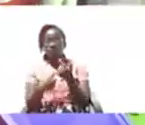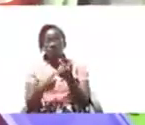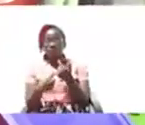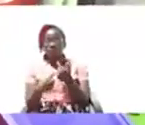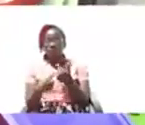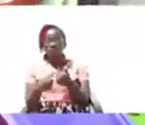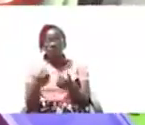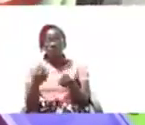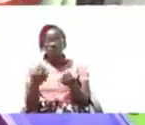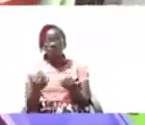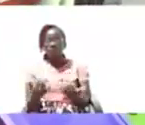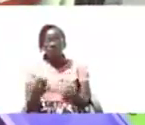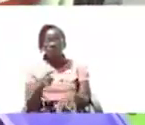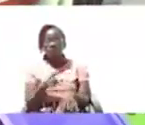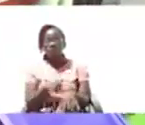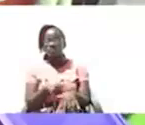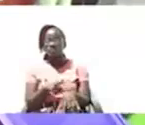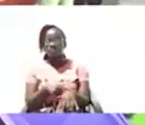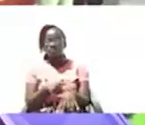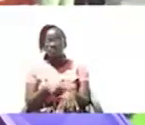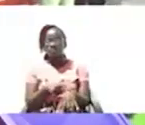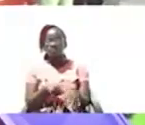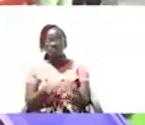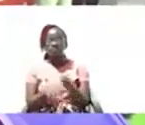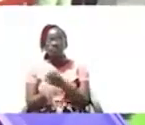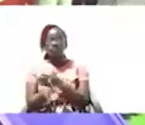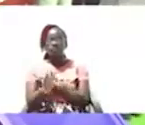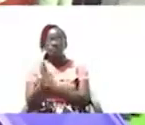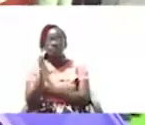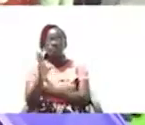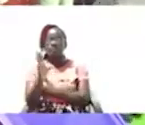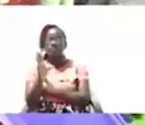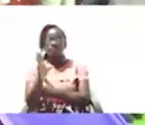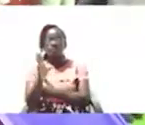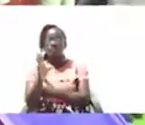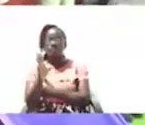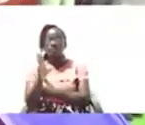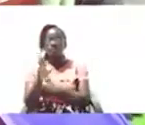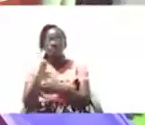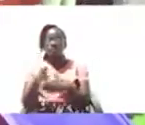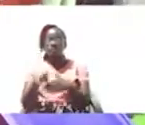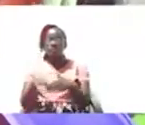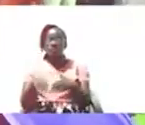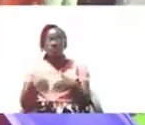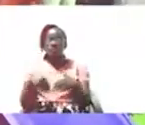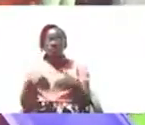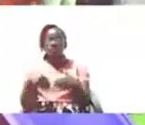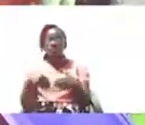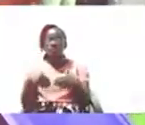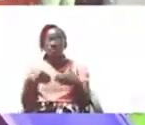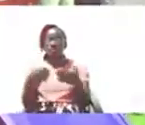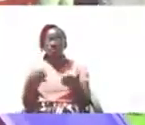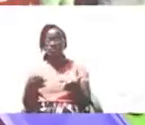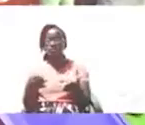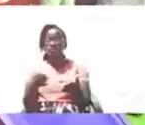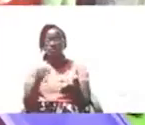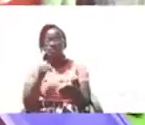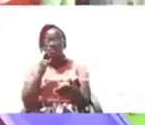Minetu. Onya mi dini. Shena besiwo.